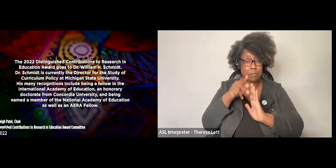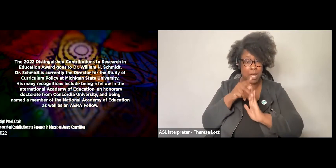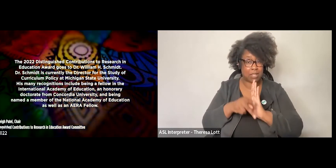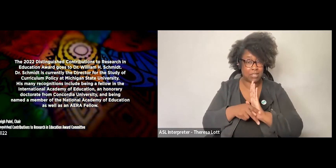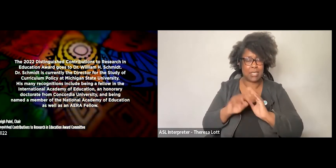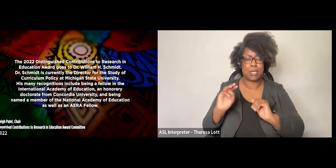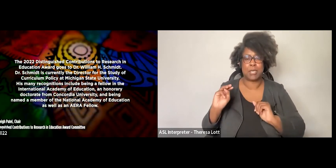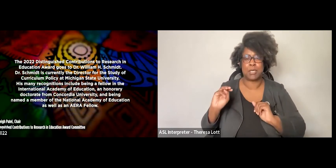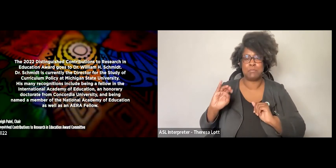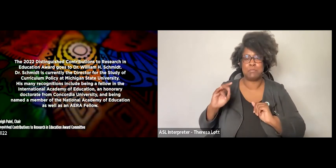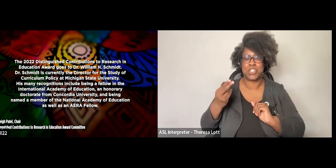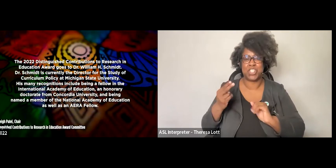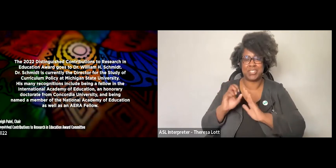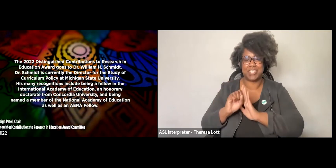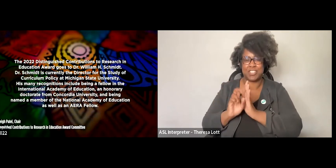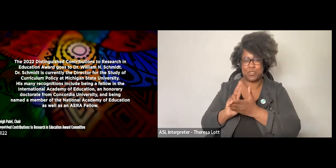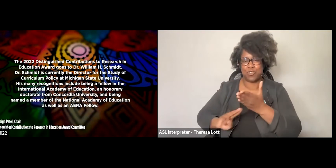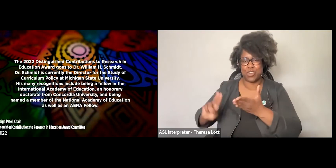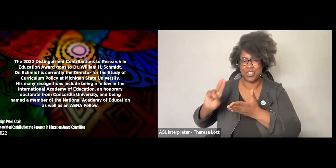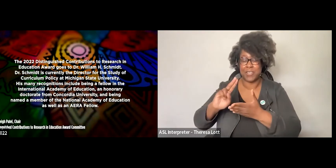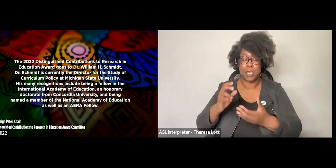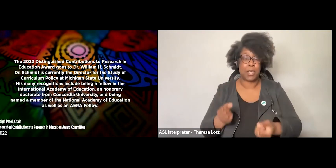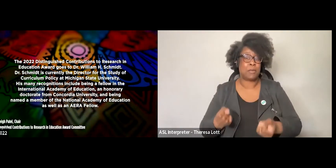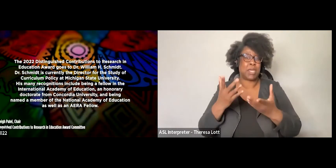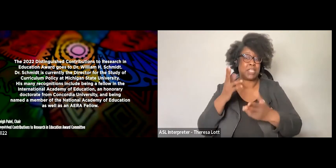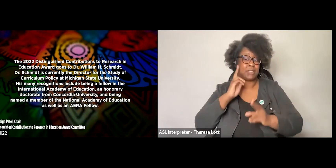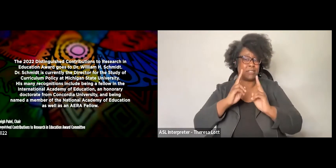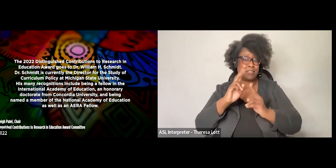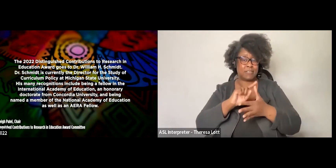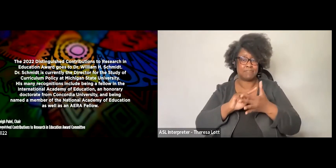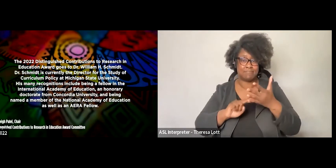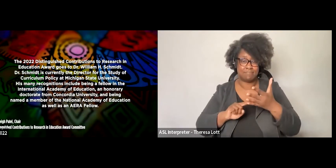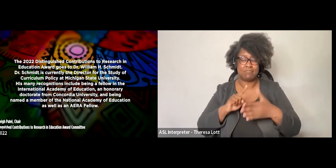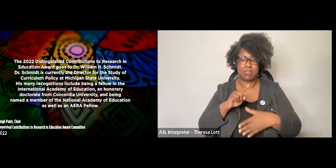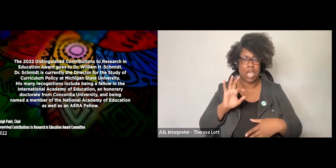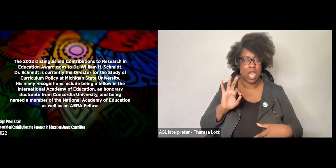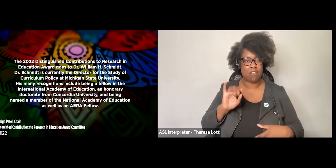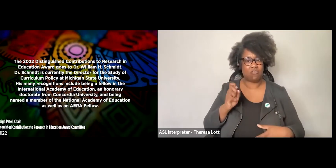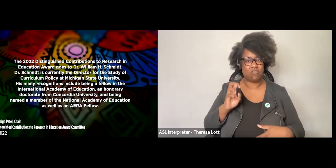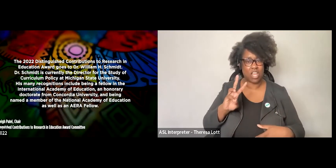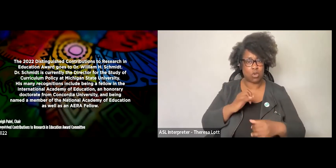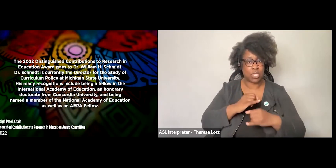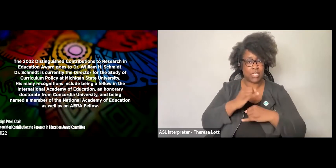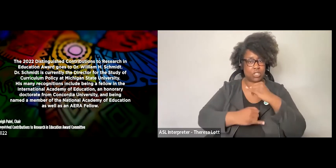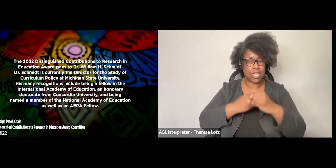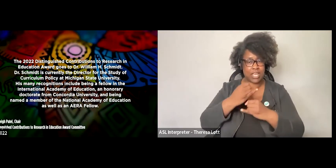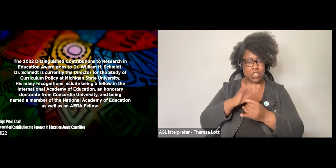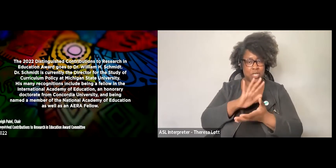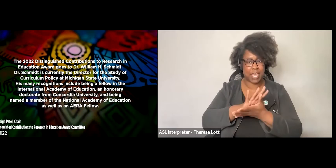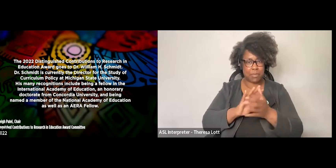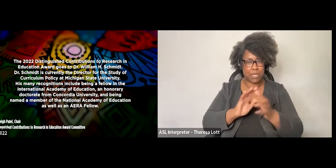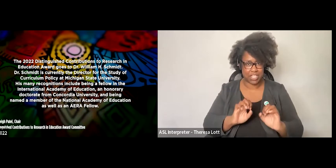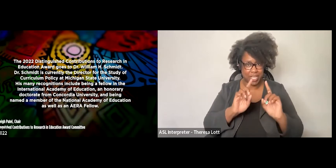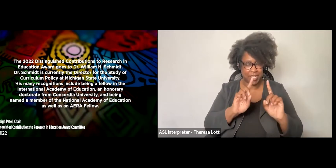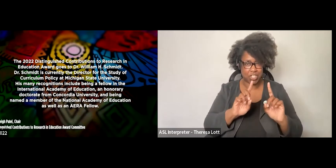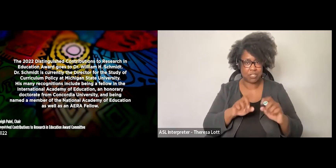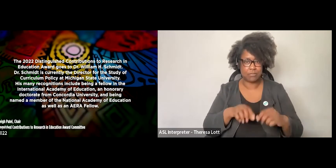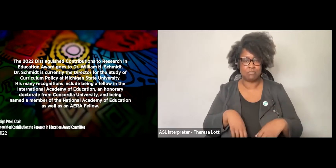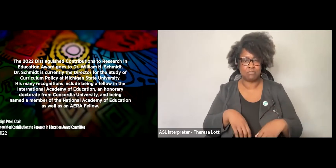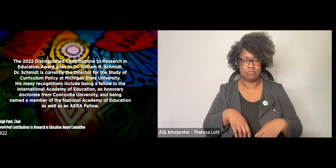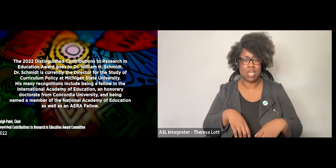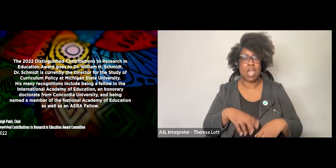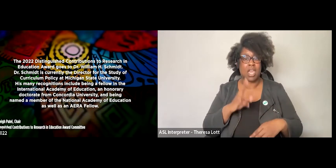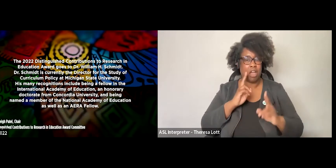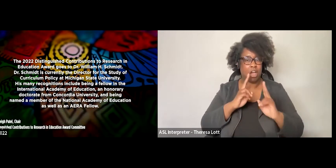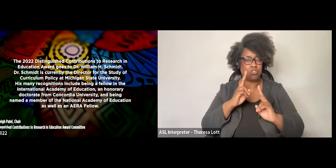University. His many recognitions include being a Fellow in the International Academy of Education, an honorary